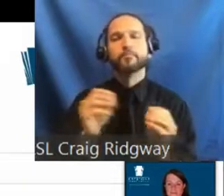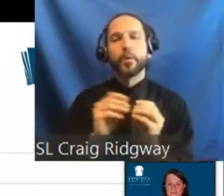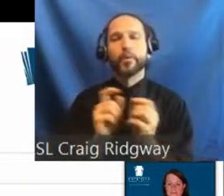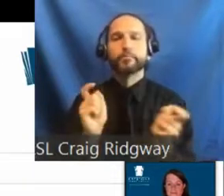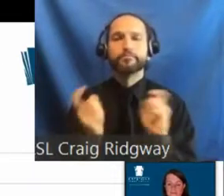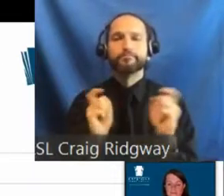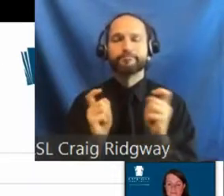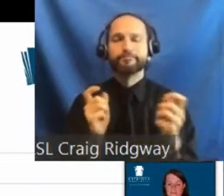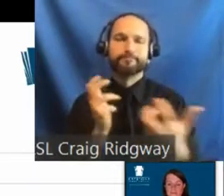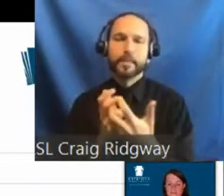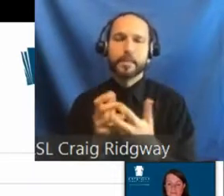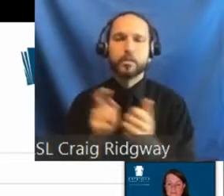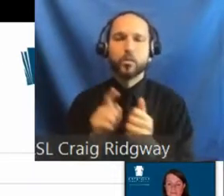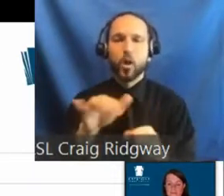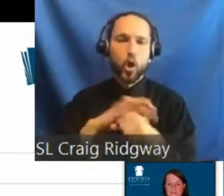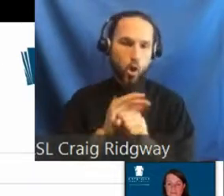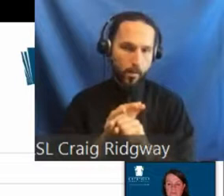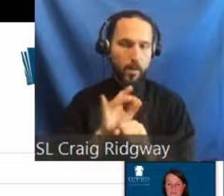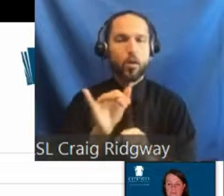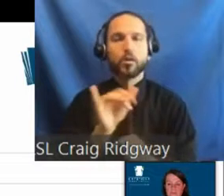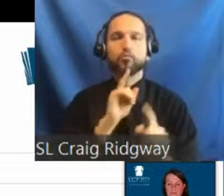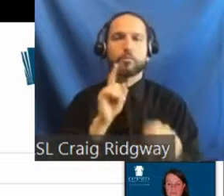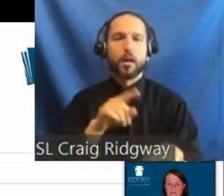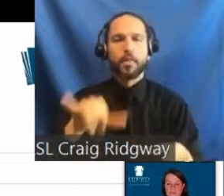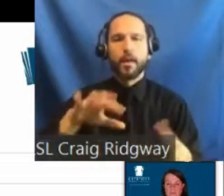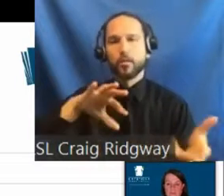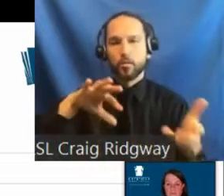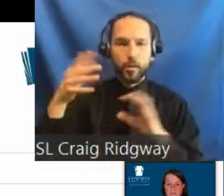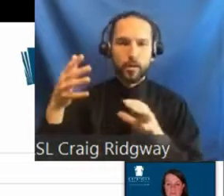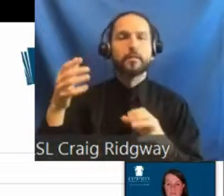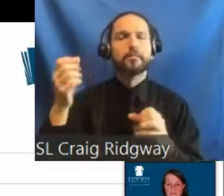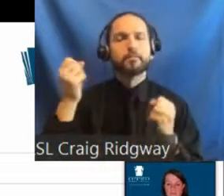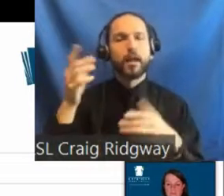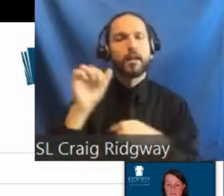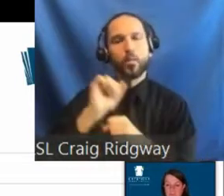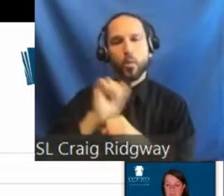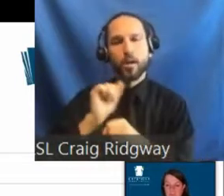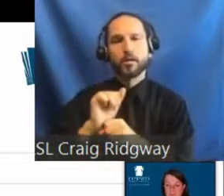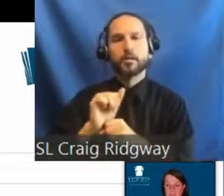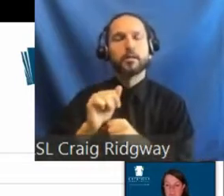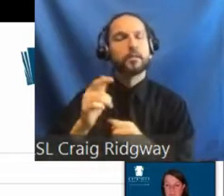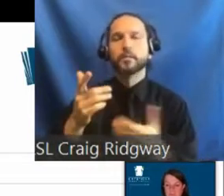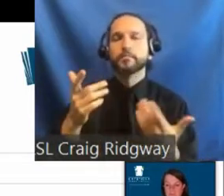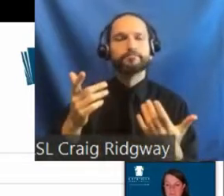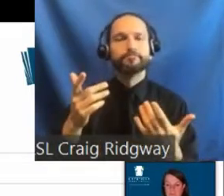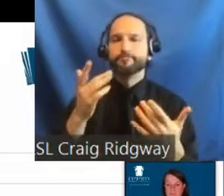COVID and to respond to a crisis that left many workers displaced.